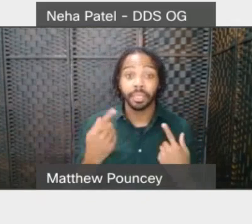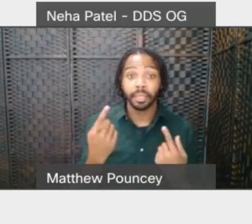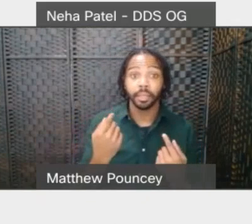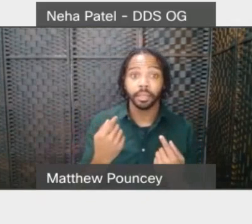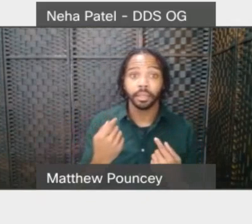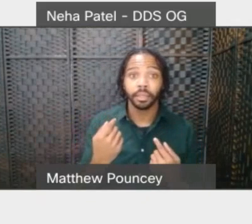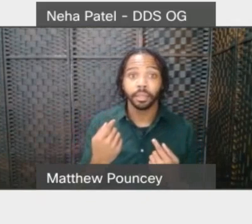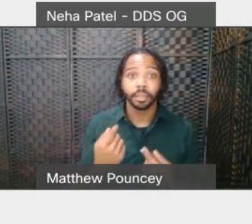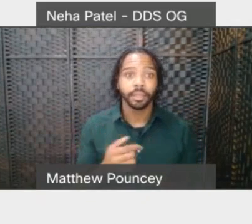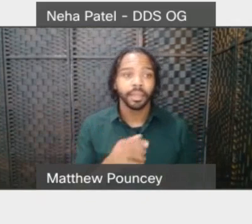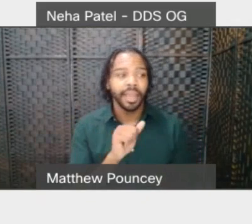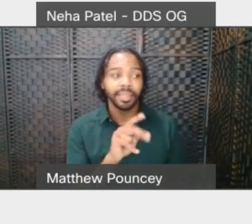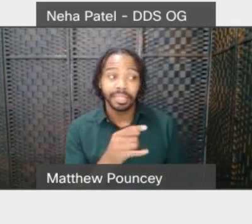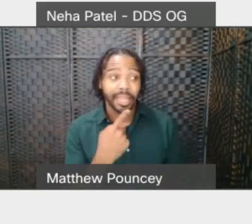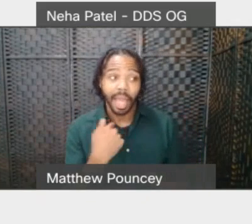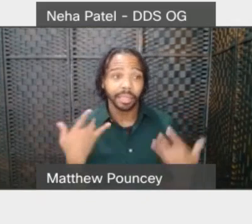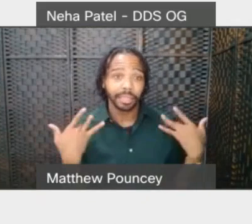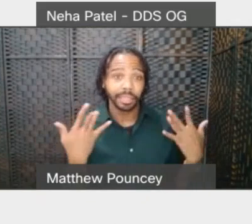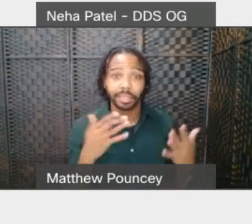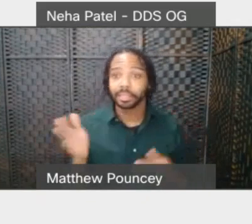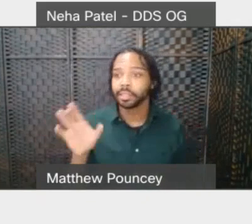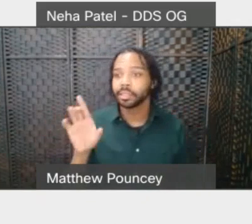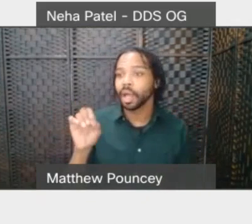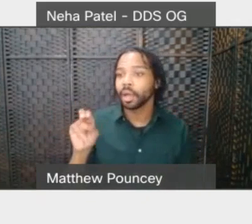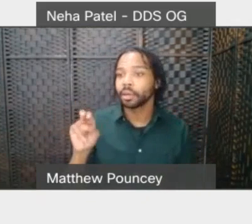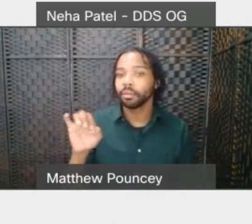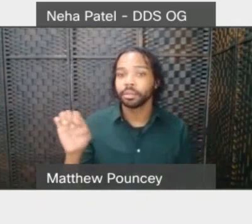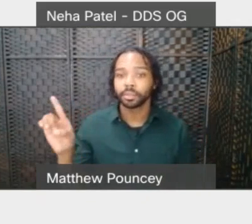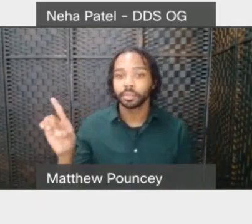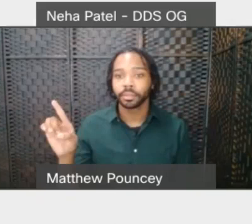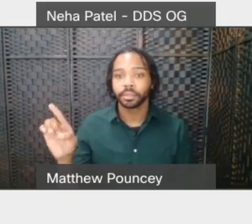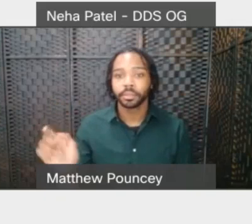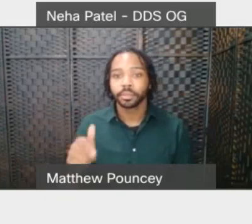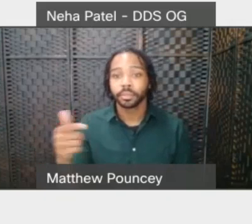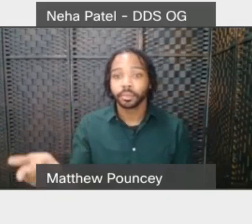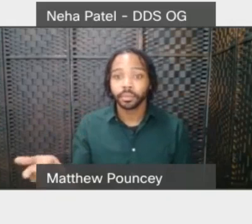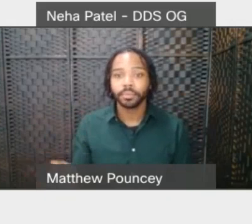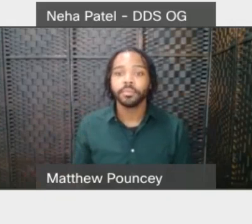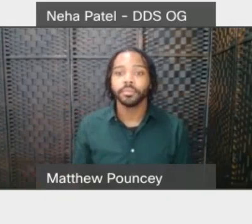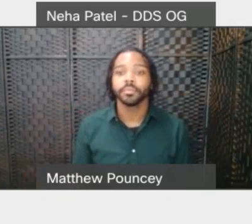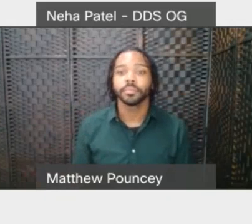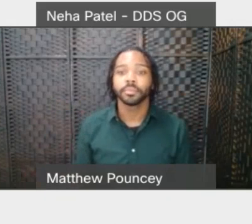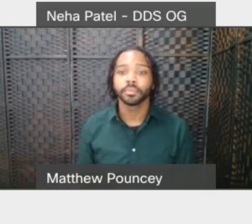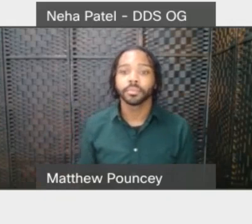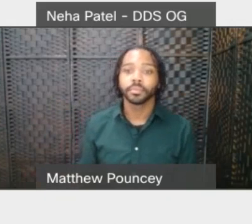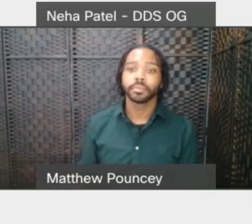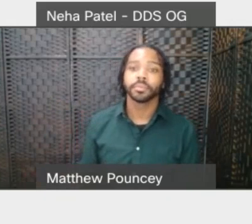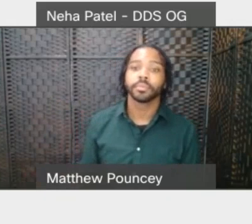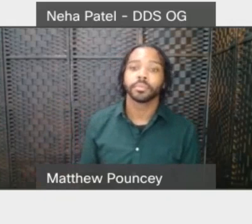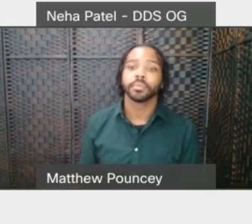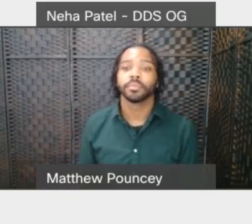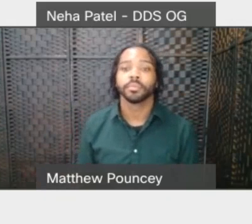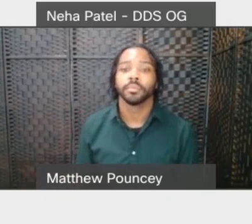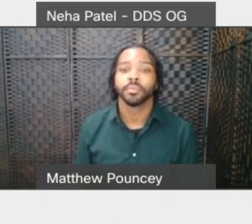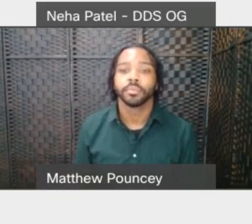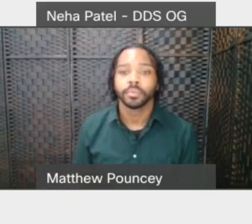Actually, I can't, but there's someone here who can. Donald, you're with us. Okay. So there's a question here regarding Station MD.